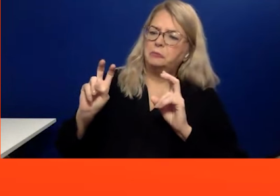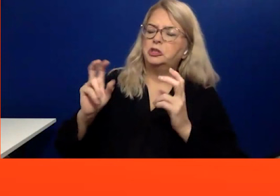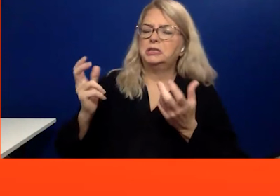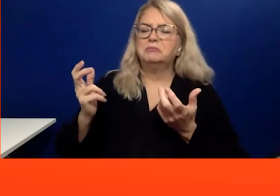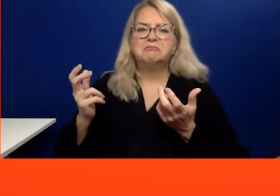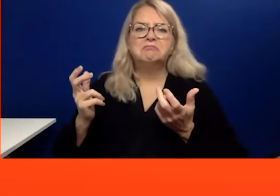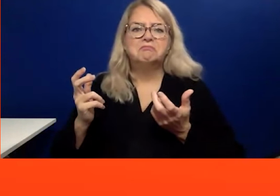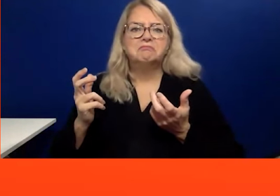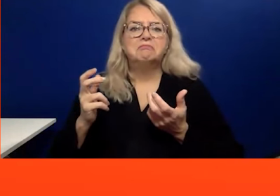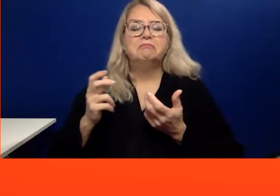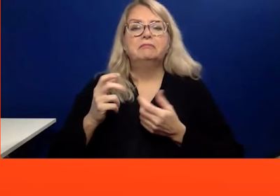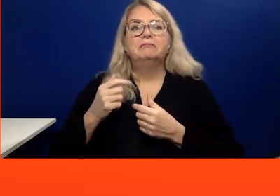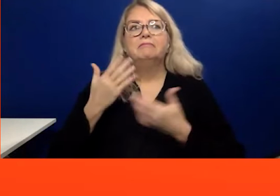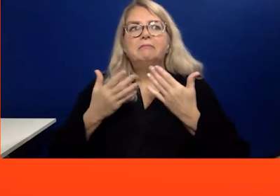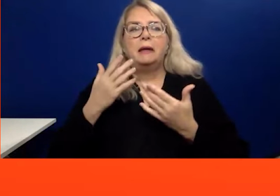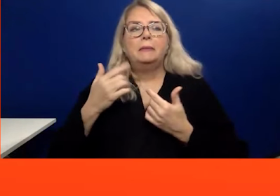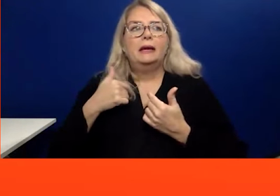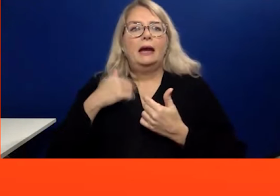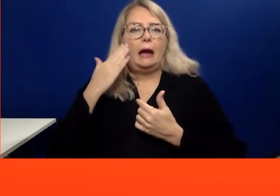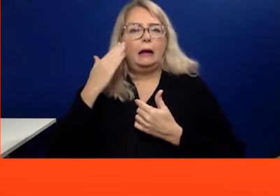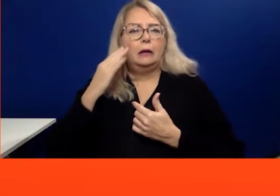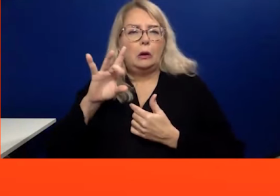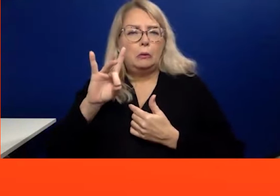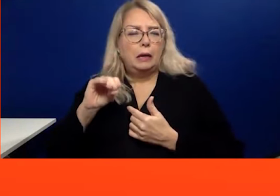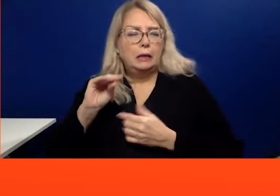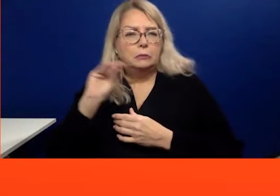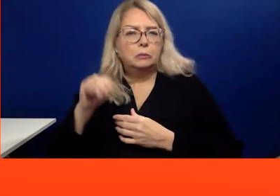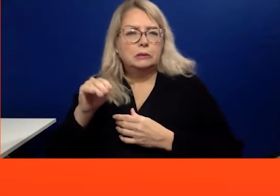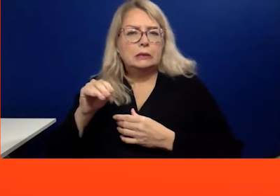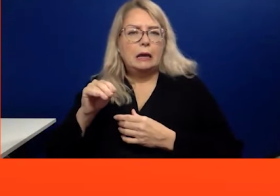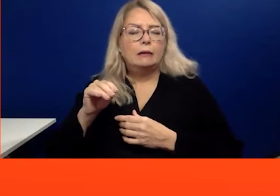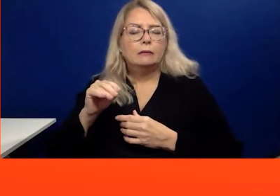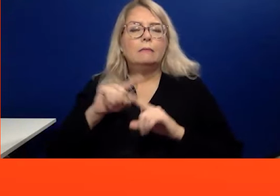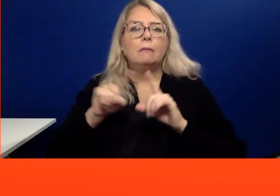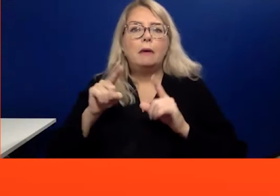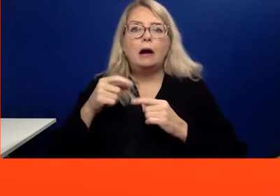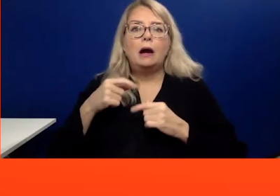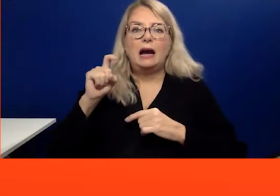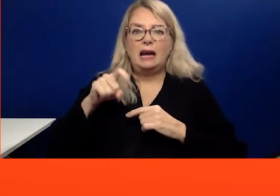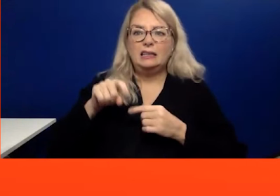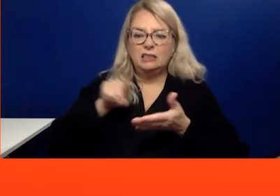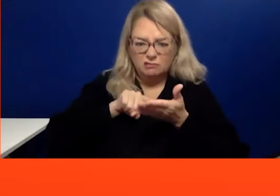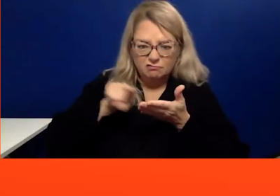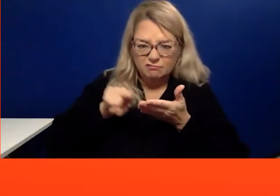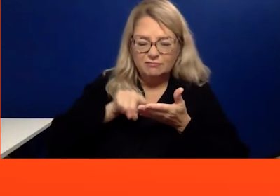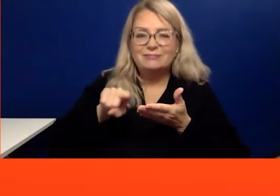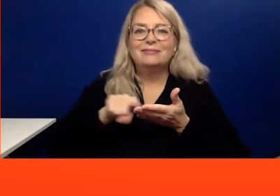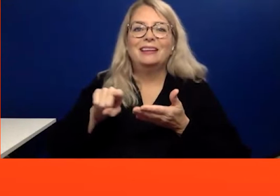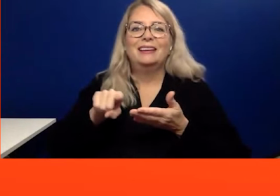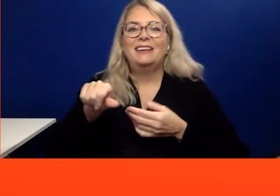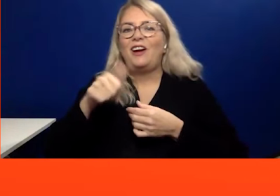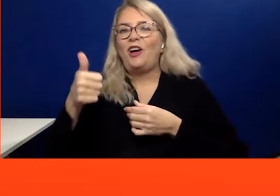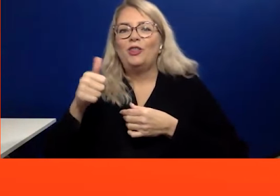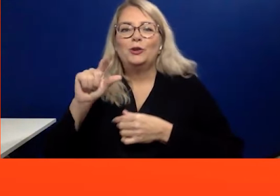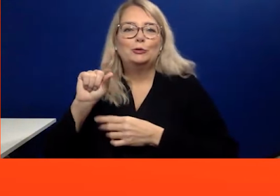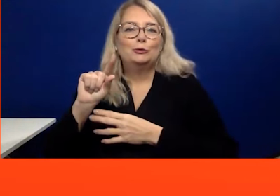that program, I may have known 80% of what I needed. I had to dig for the other 20%. I came out the